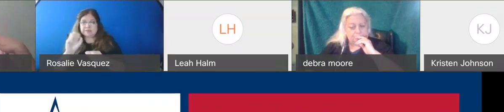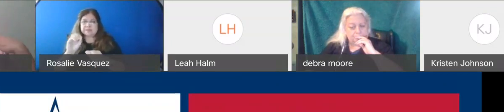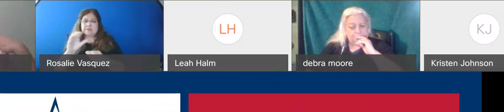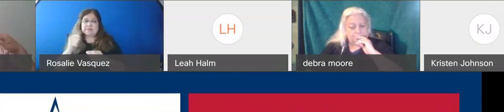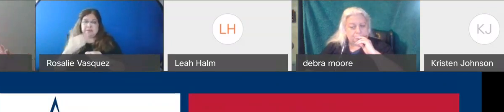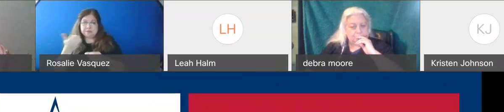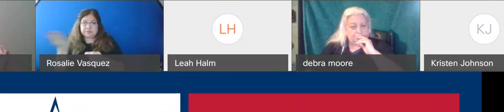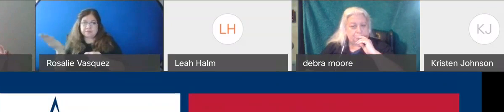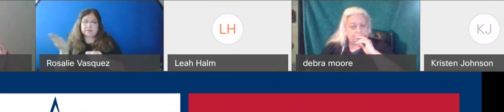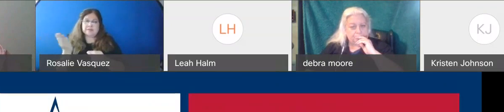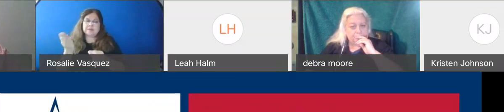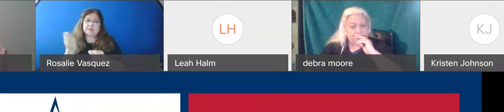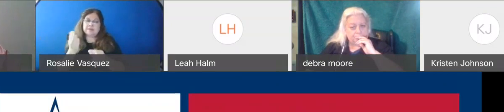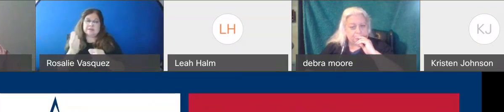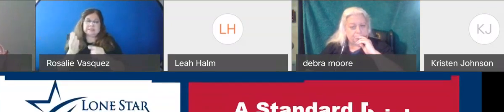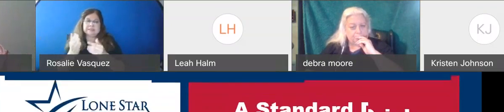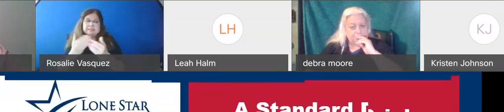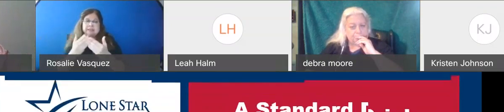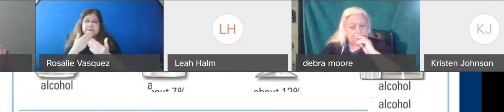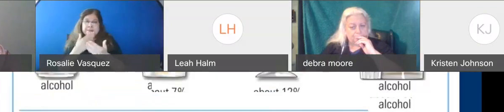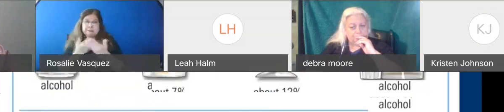what you're worried about as well.